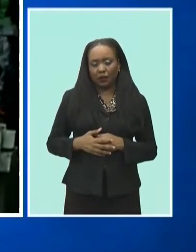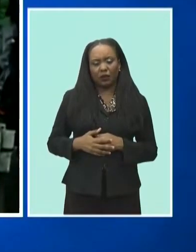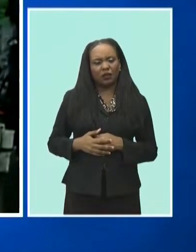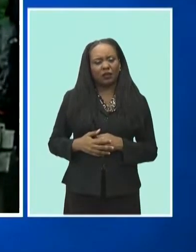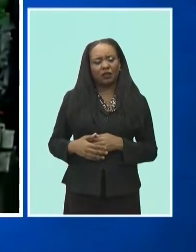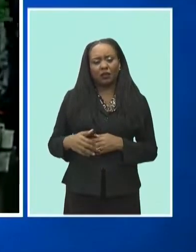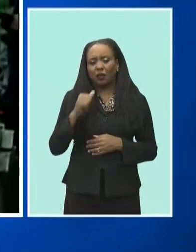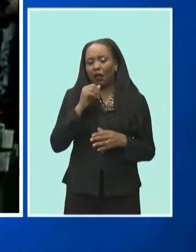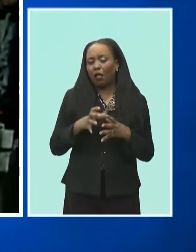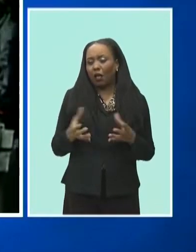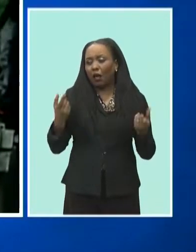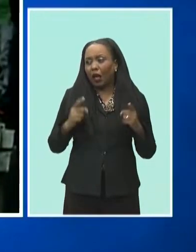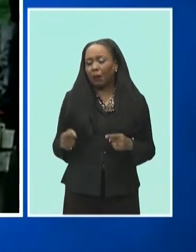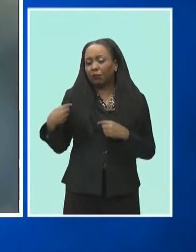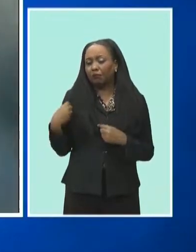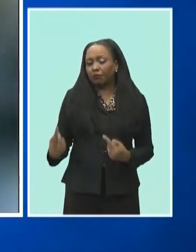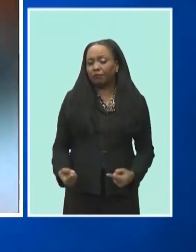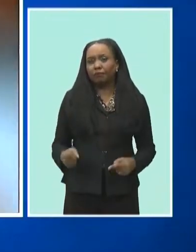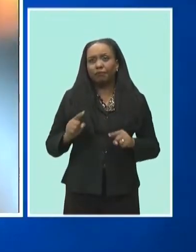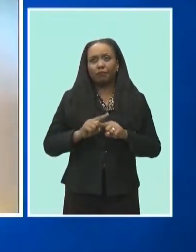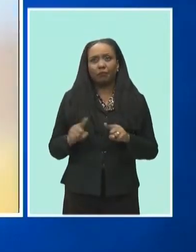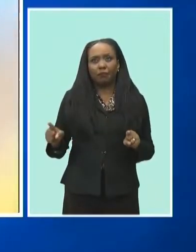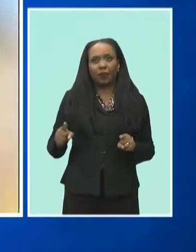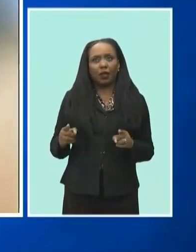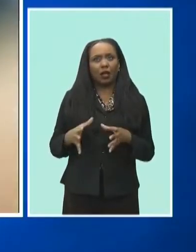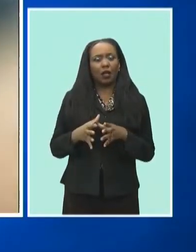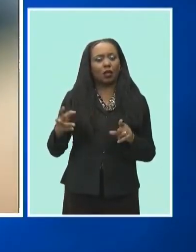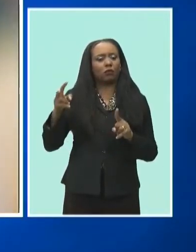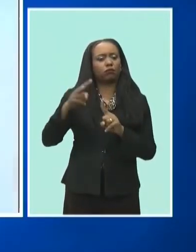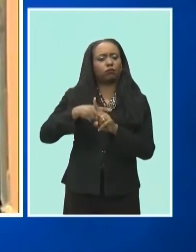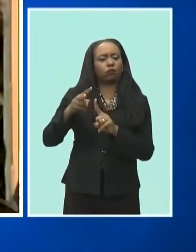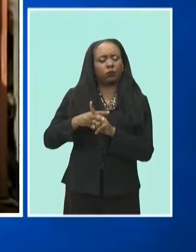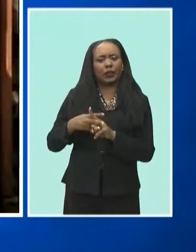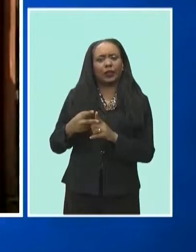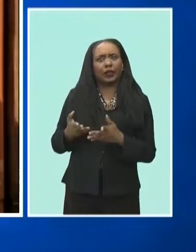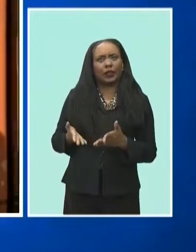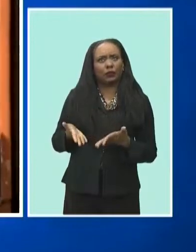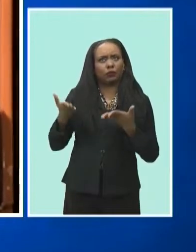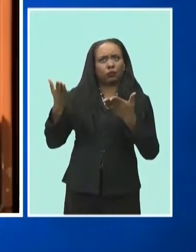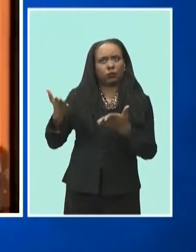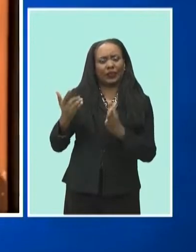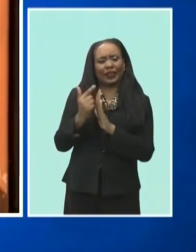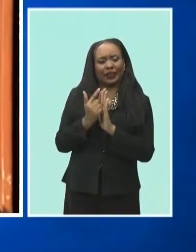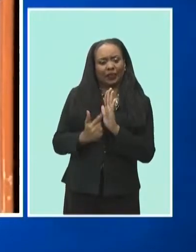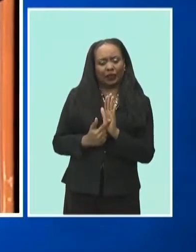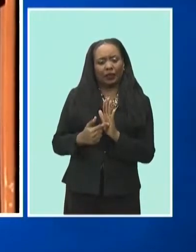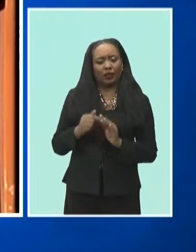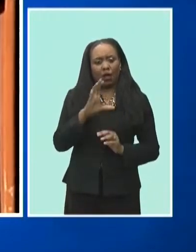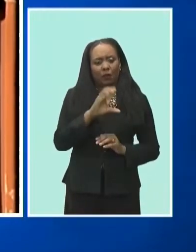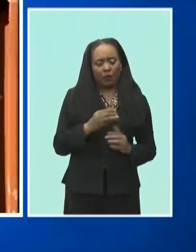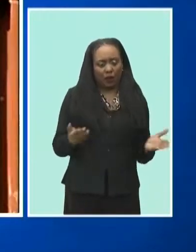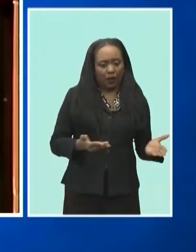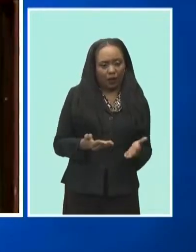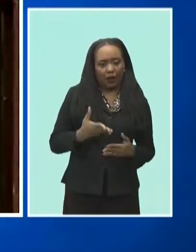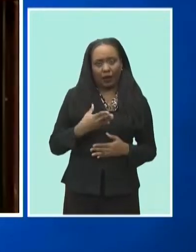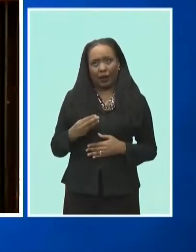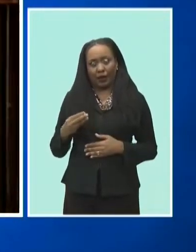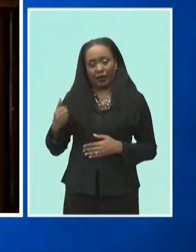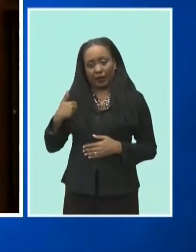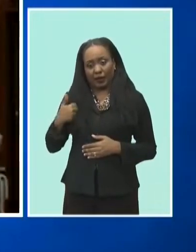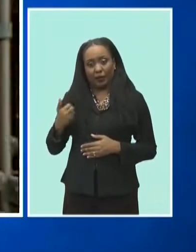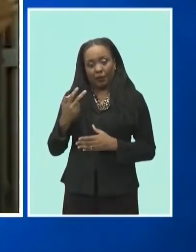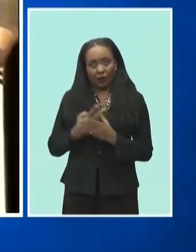been done since then, despite cases having been filed against the companies involved both here and in Canada.